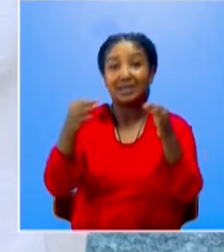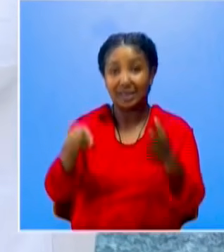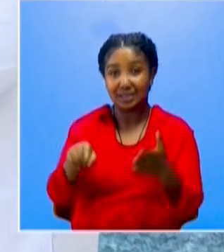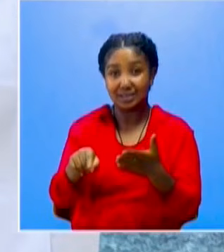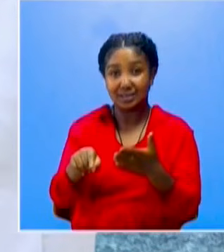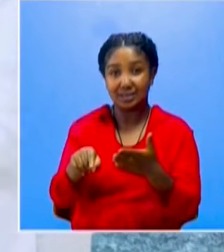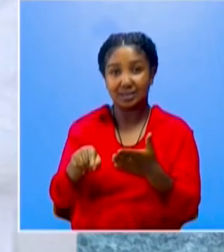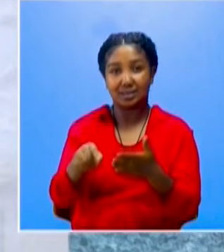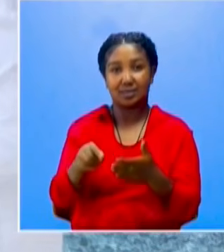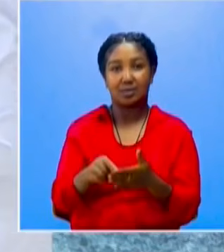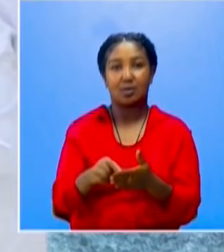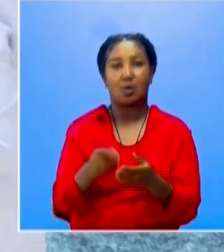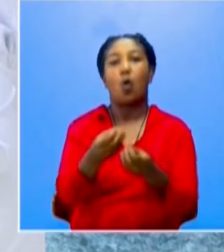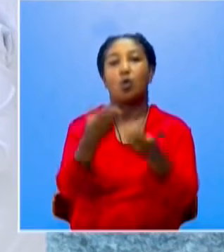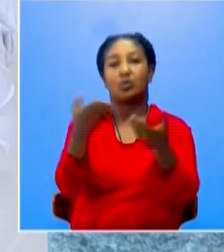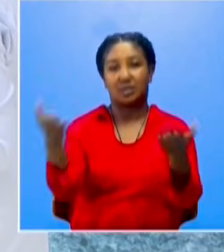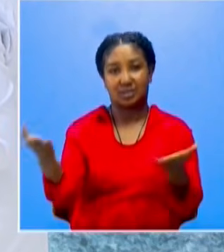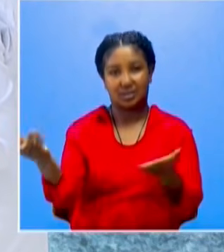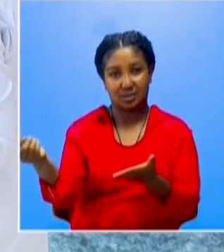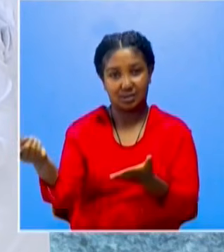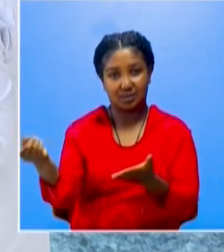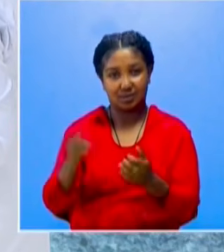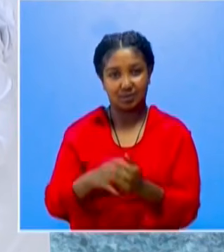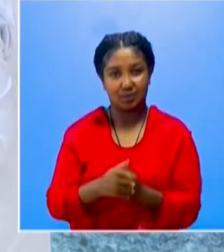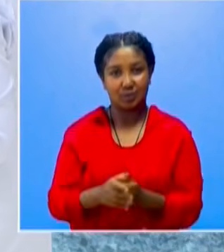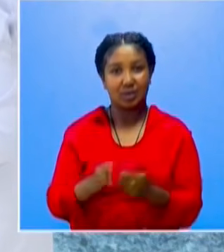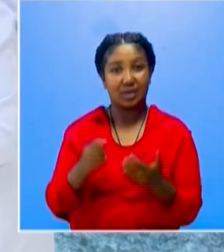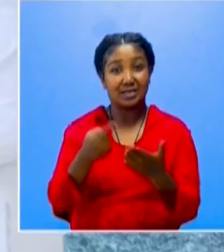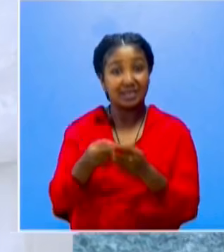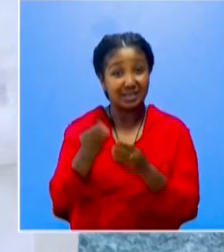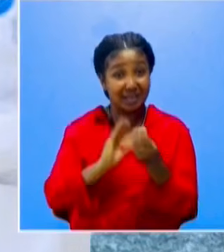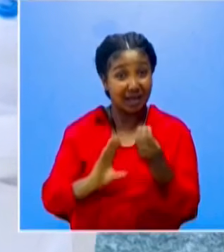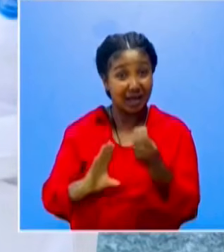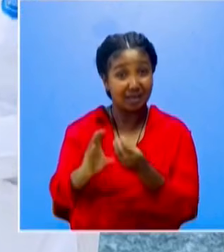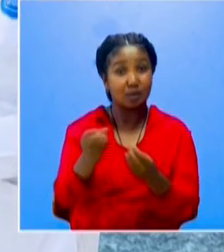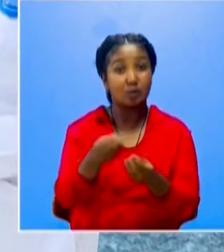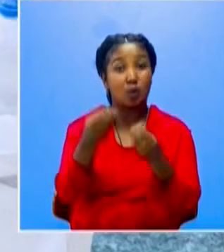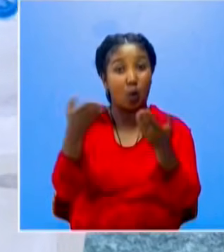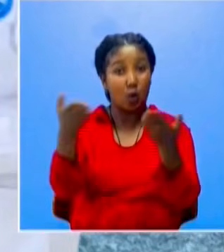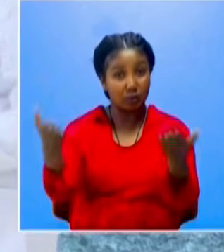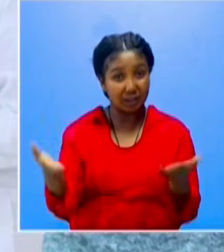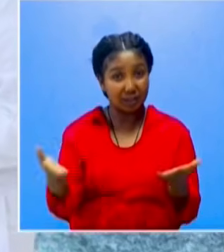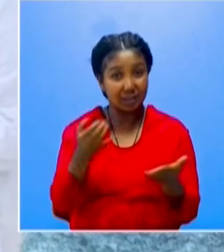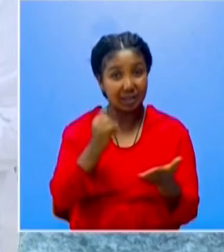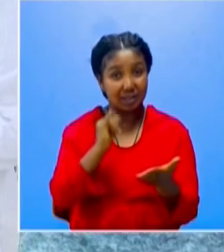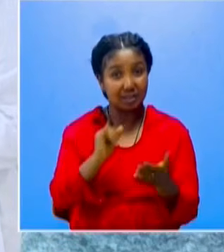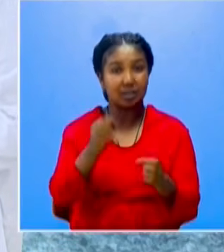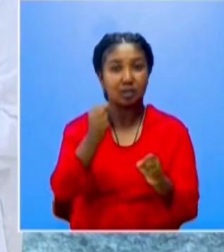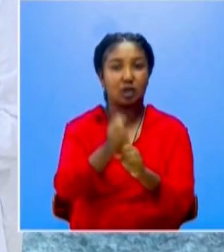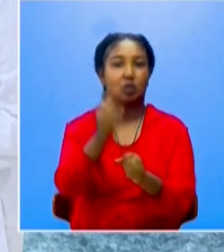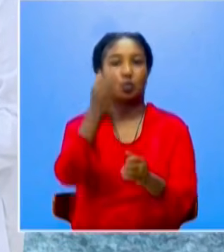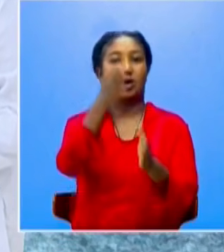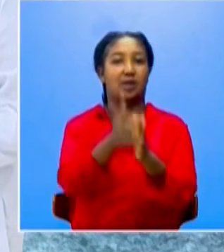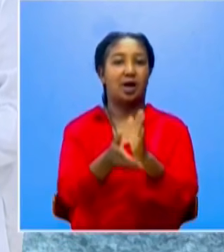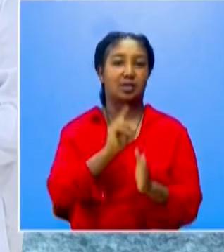is object. Now, in this case, the object is the doer of the